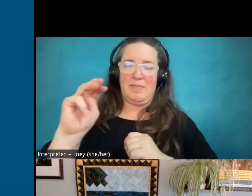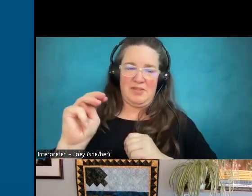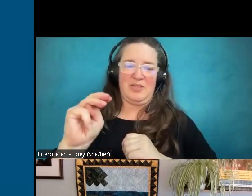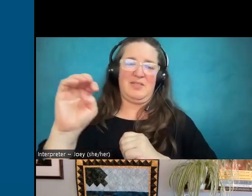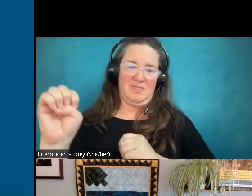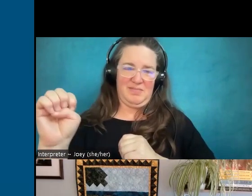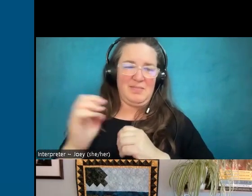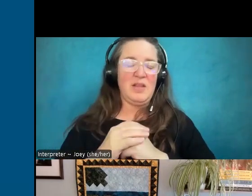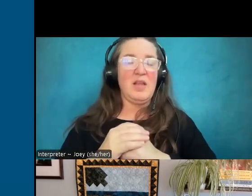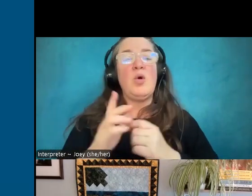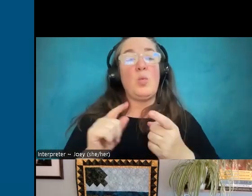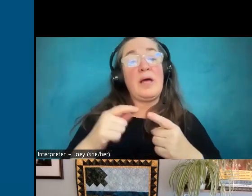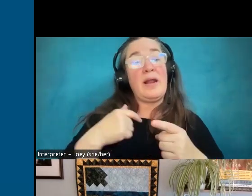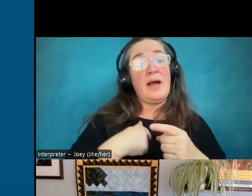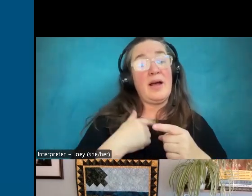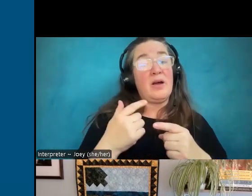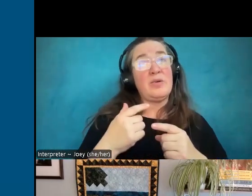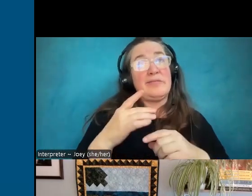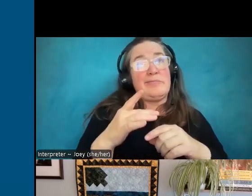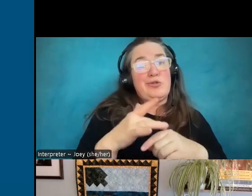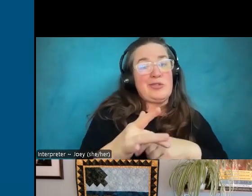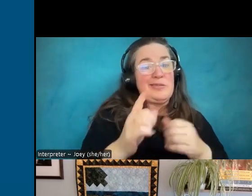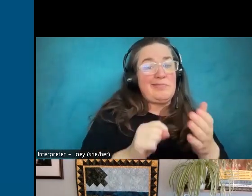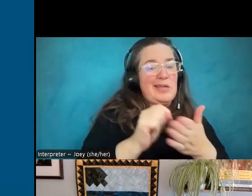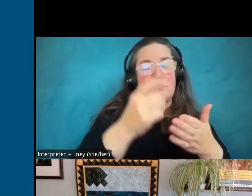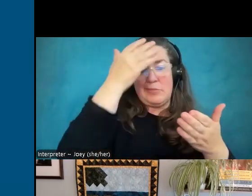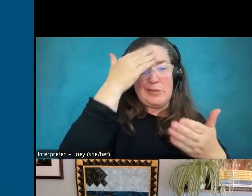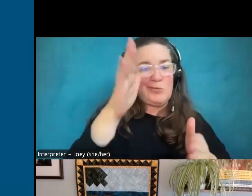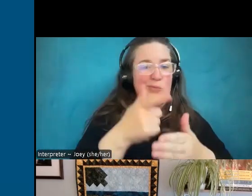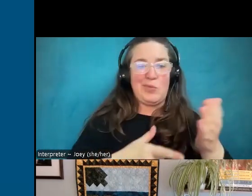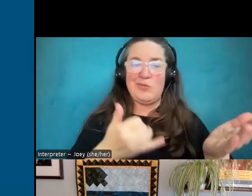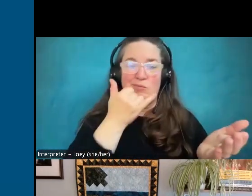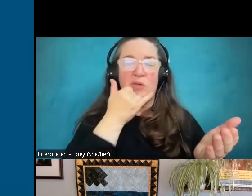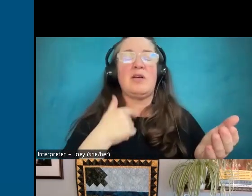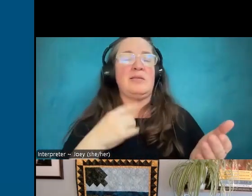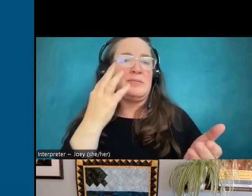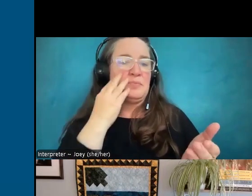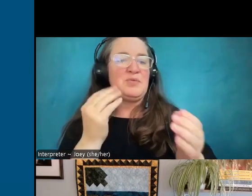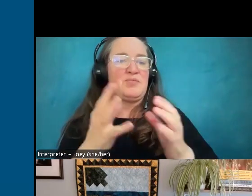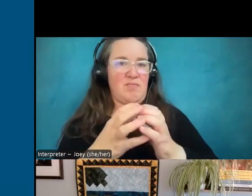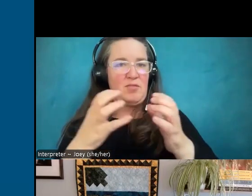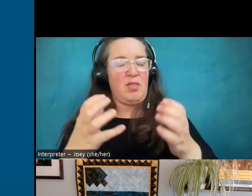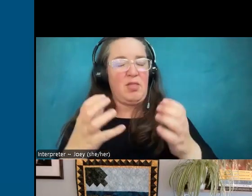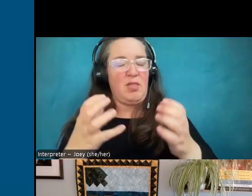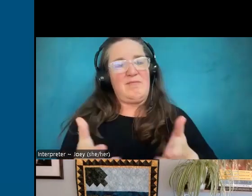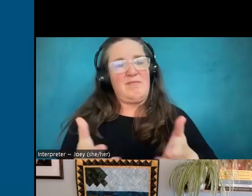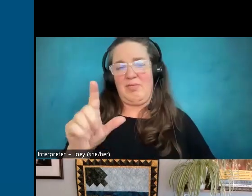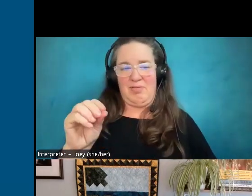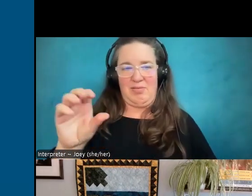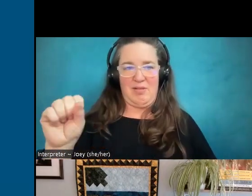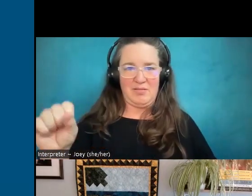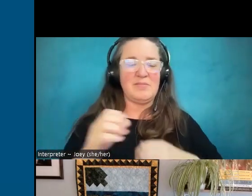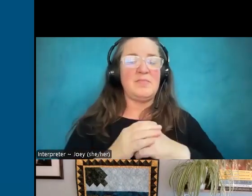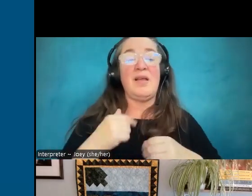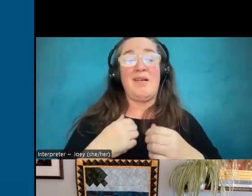early years when I didn't know what was wrong, I experienced a lot of loss. I lost community. I lost most of